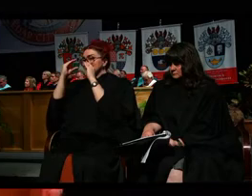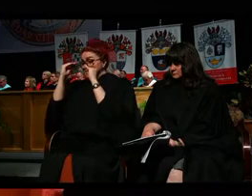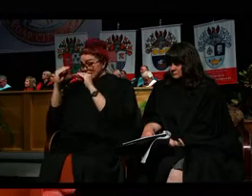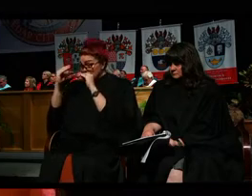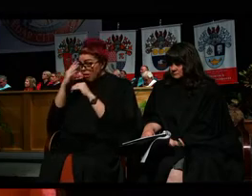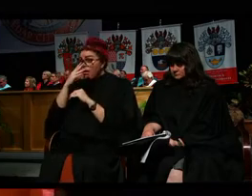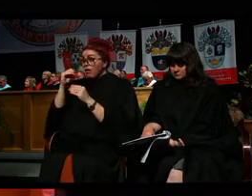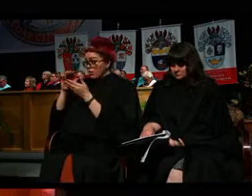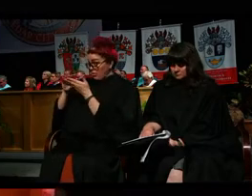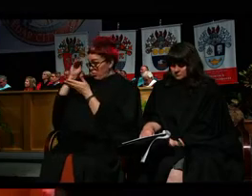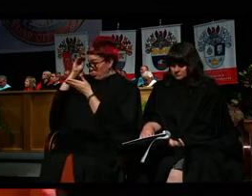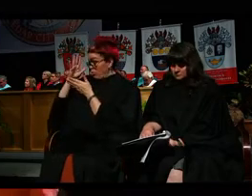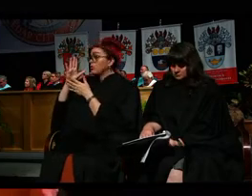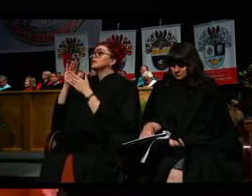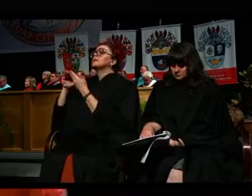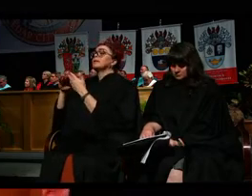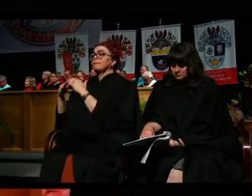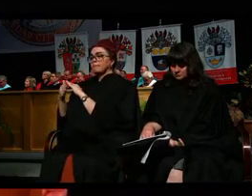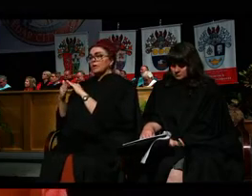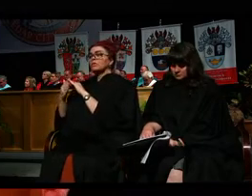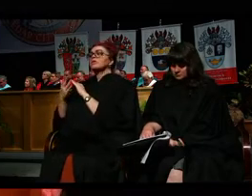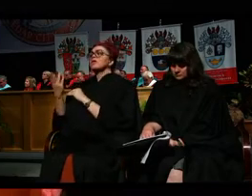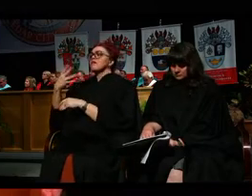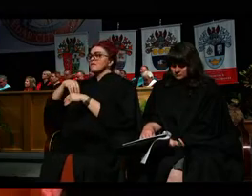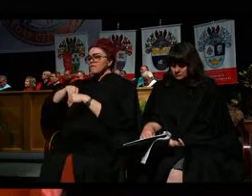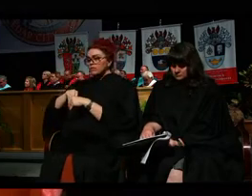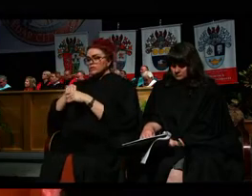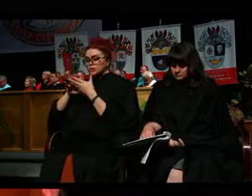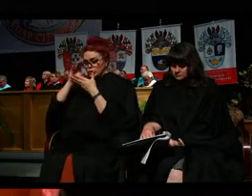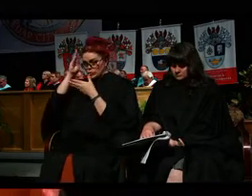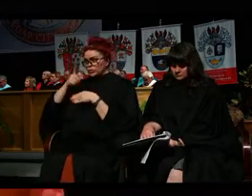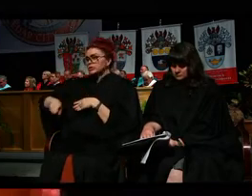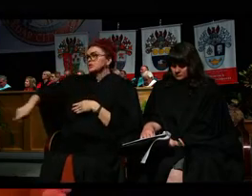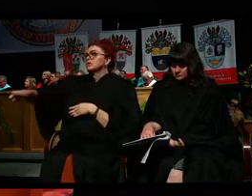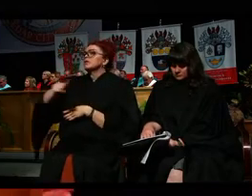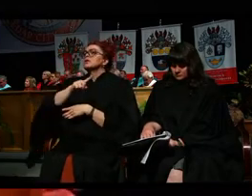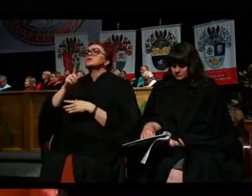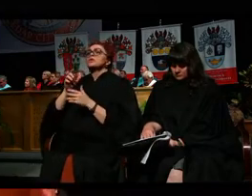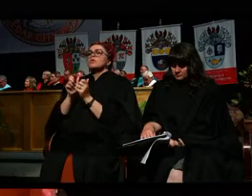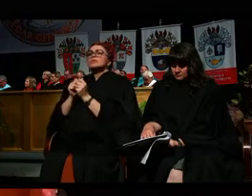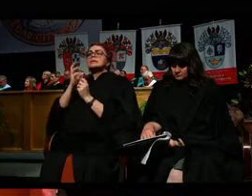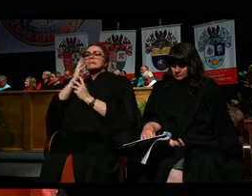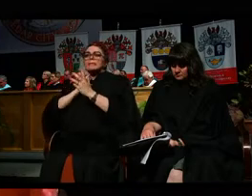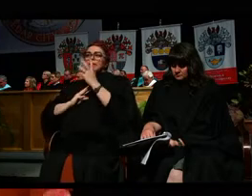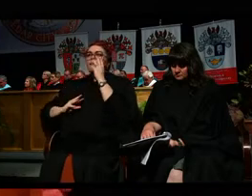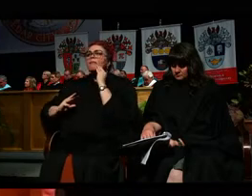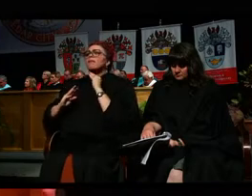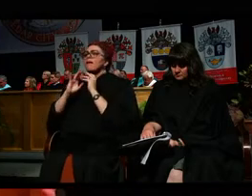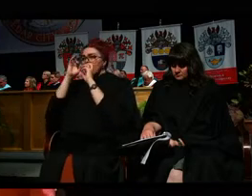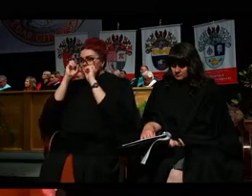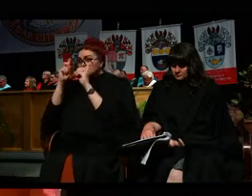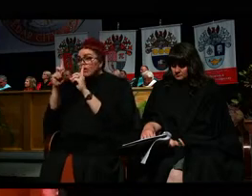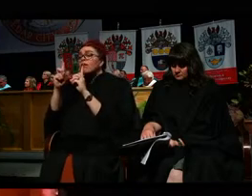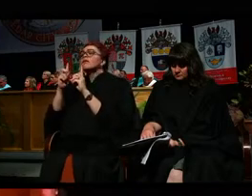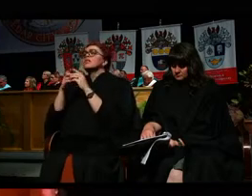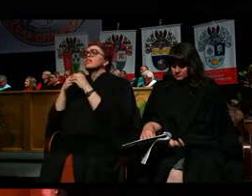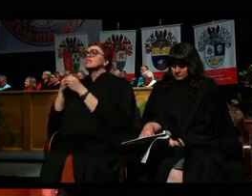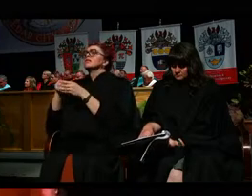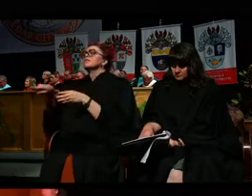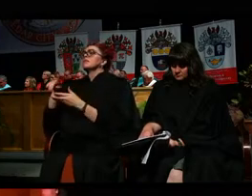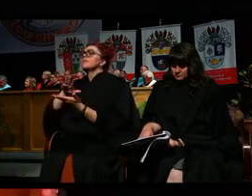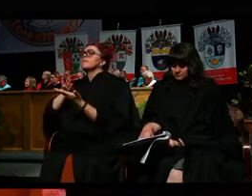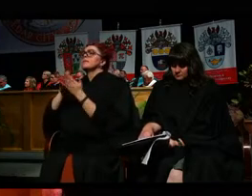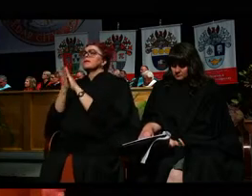engages students in experiential education, leading to personal growth, civic